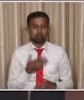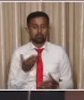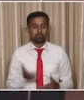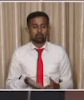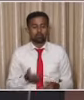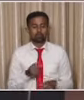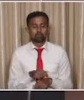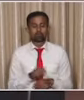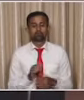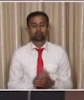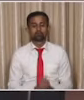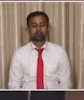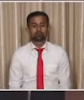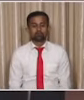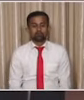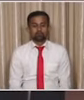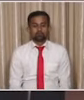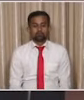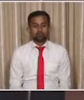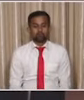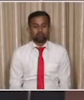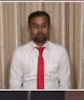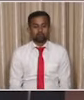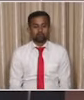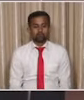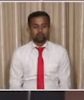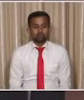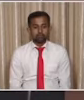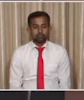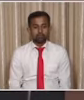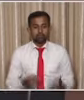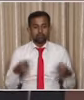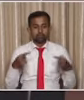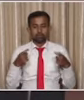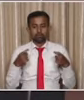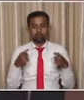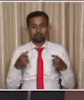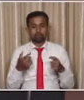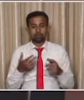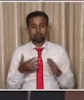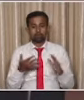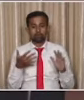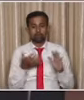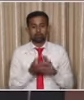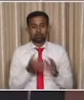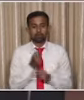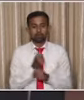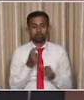Now, with regard to the war crimes that are happening in Gaza,